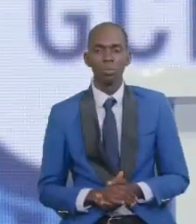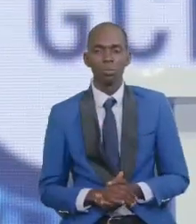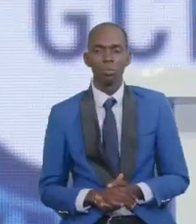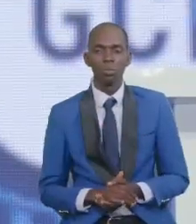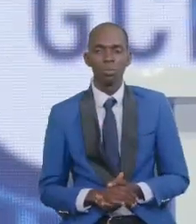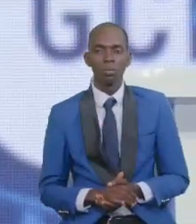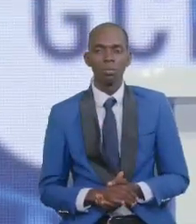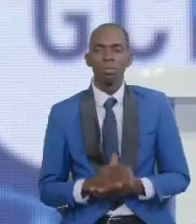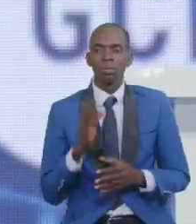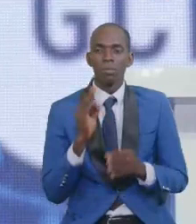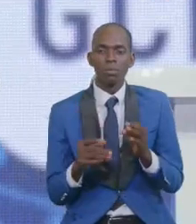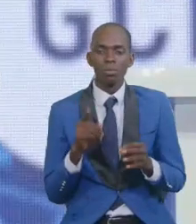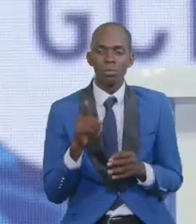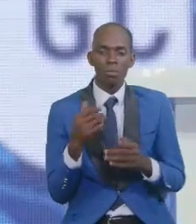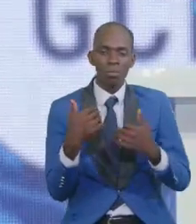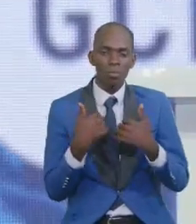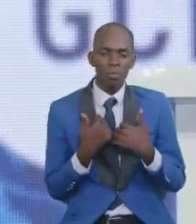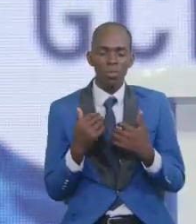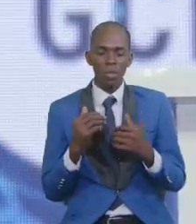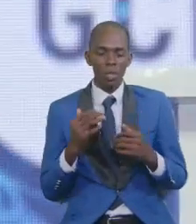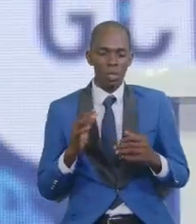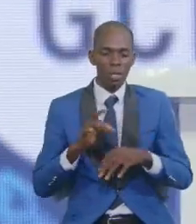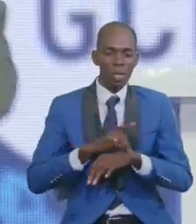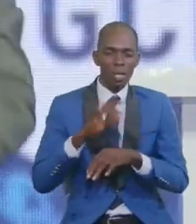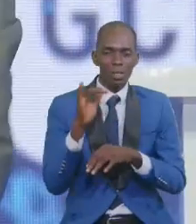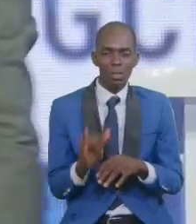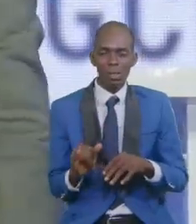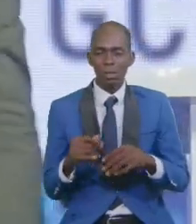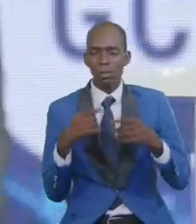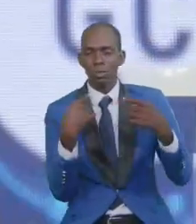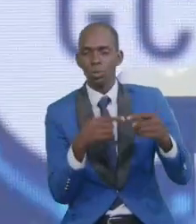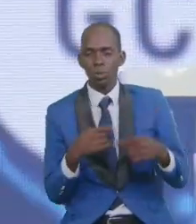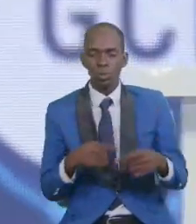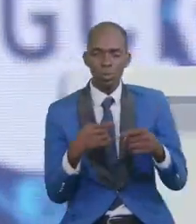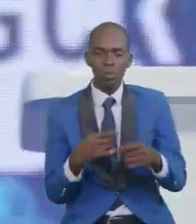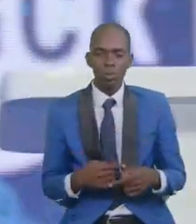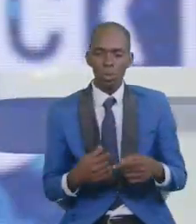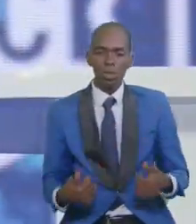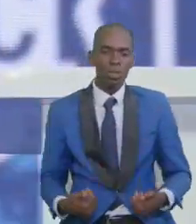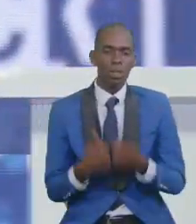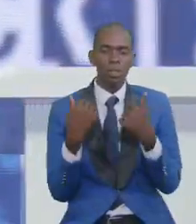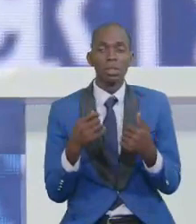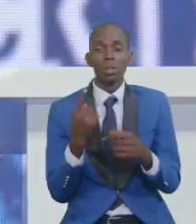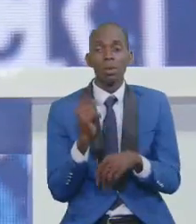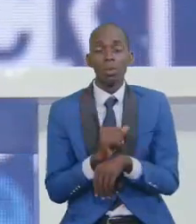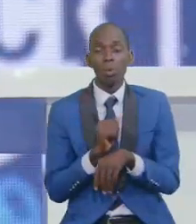If we have carnal competition, the work will stop.